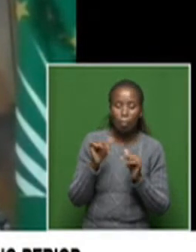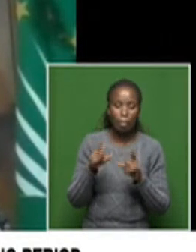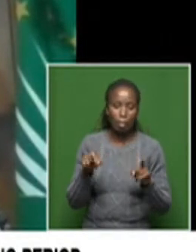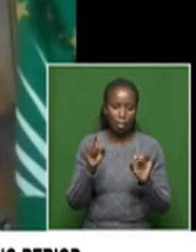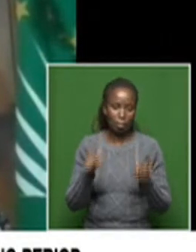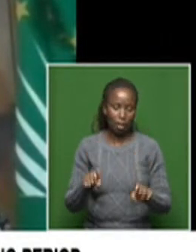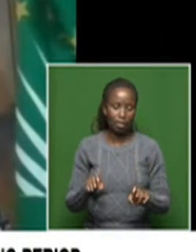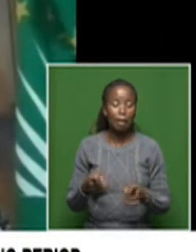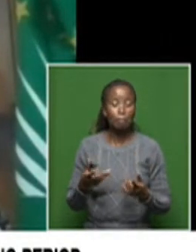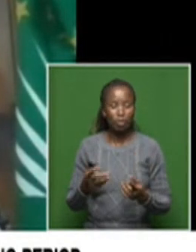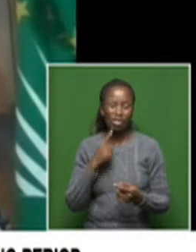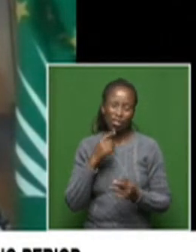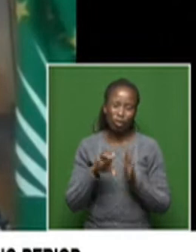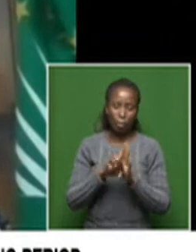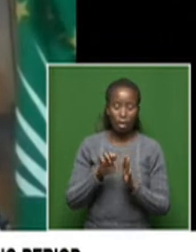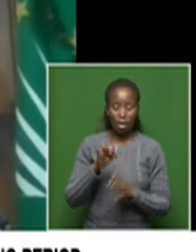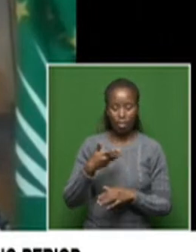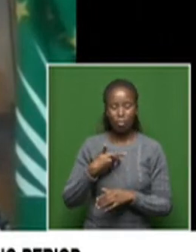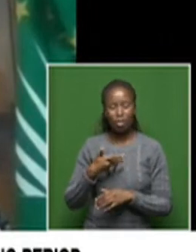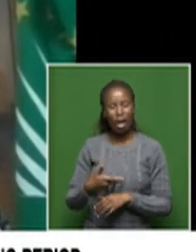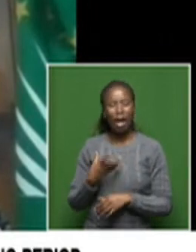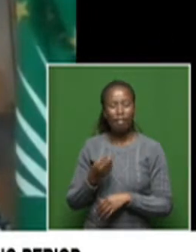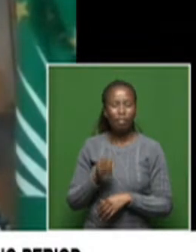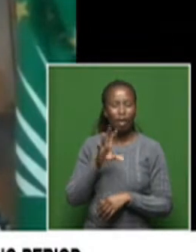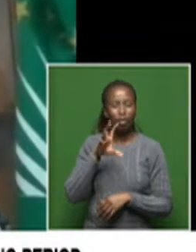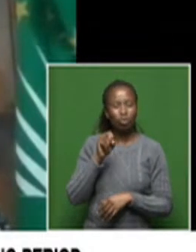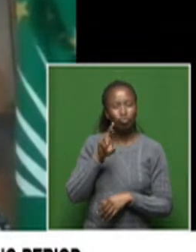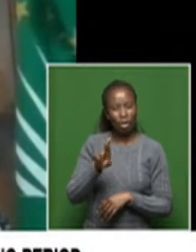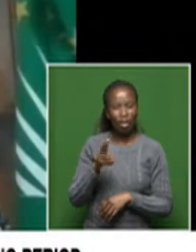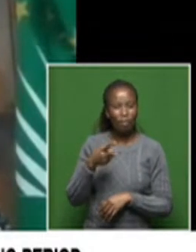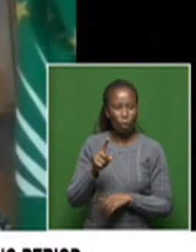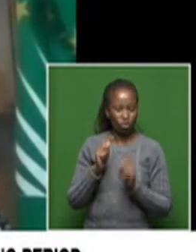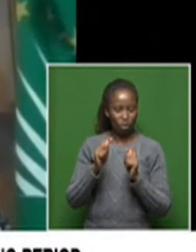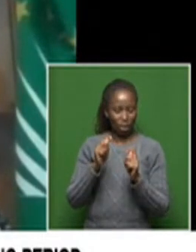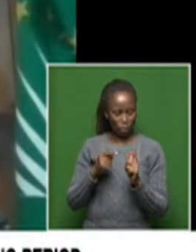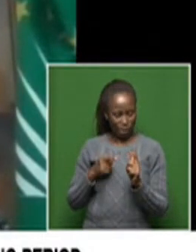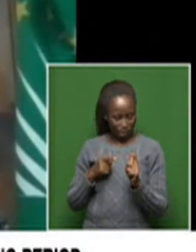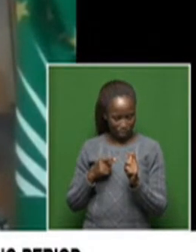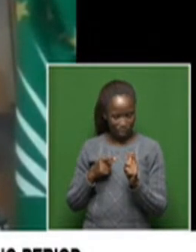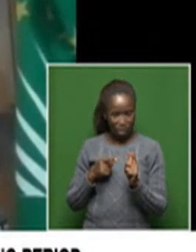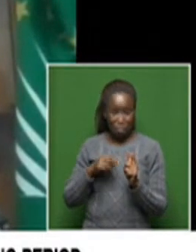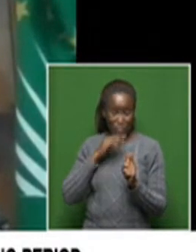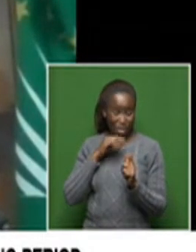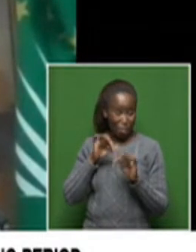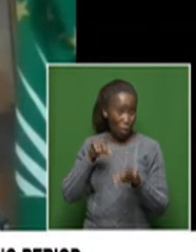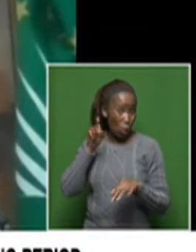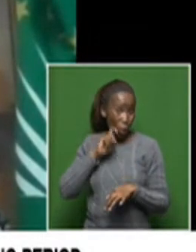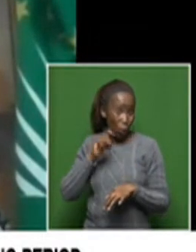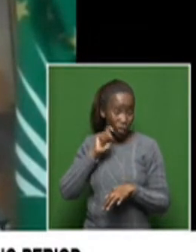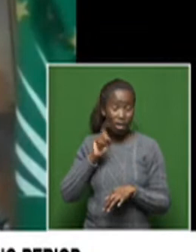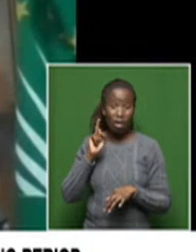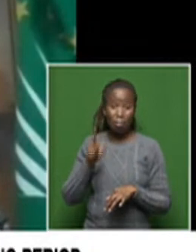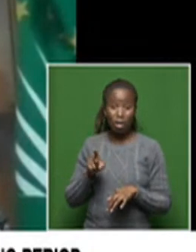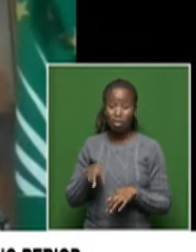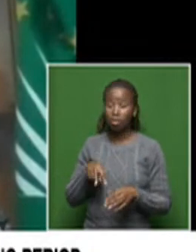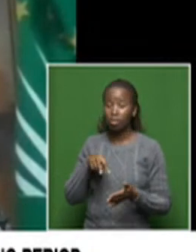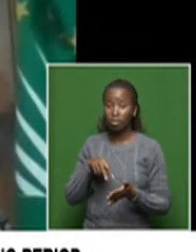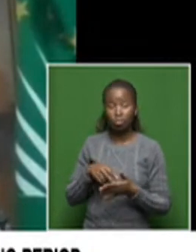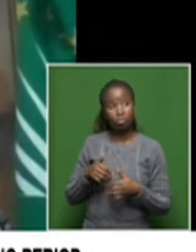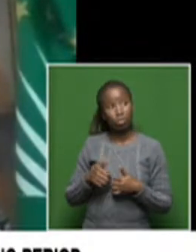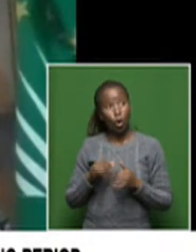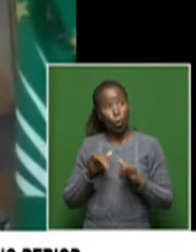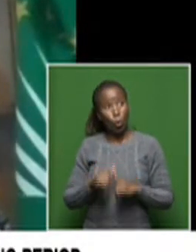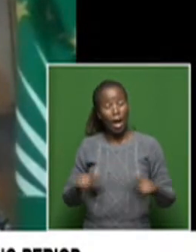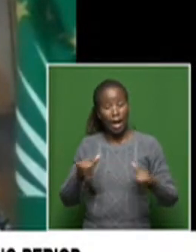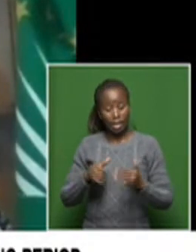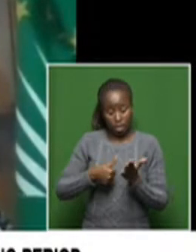have to have about 50 rands for transport, meaning that the senior citizen will have to wait for the payday when they